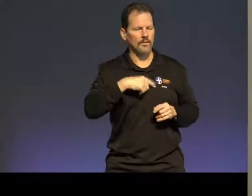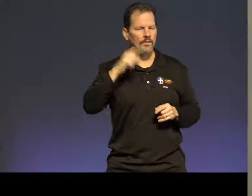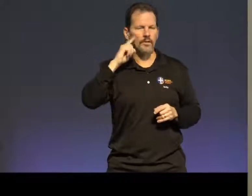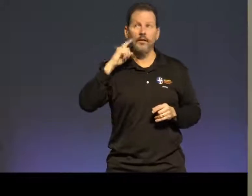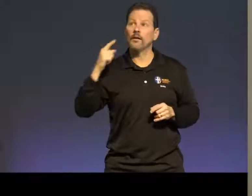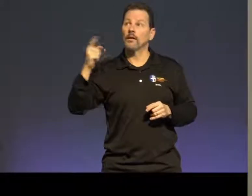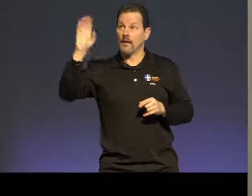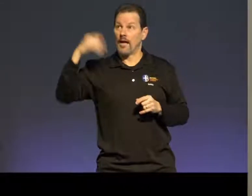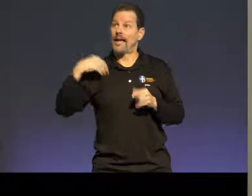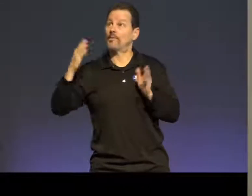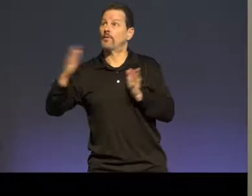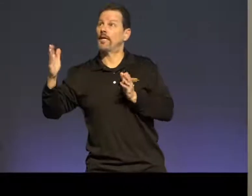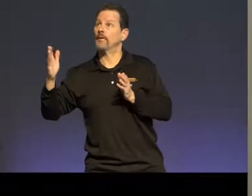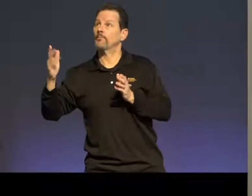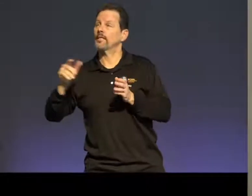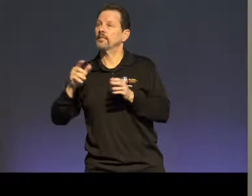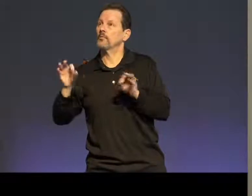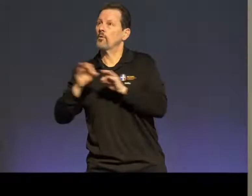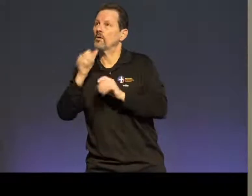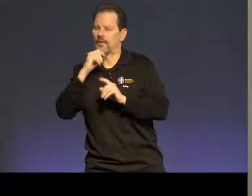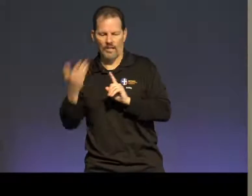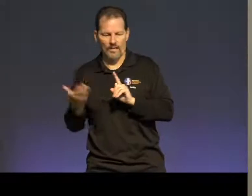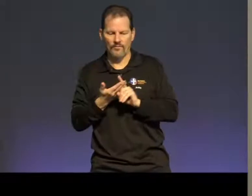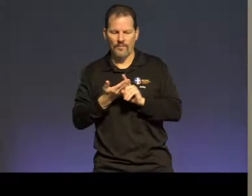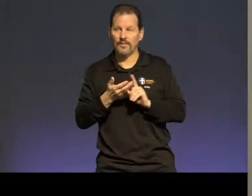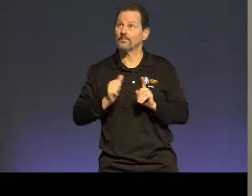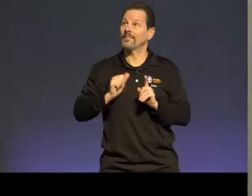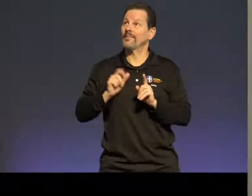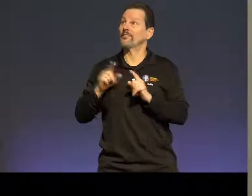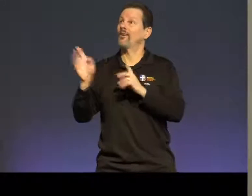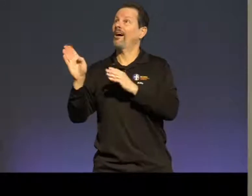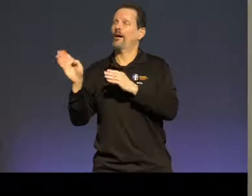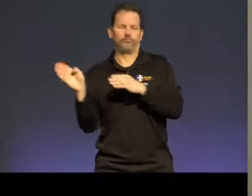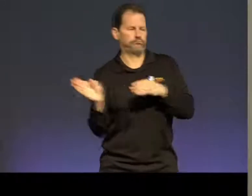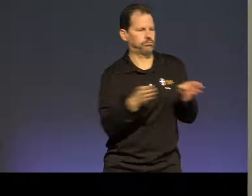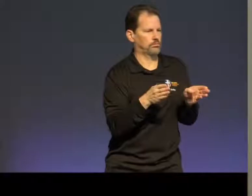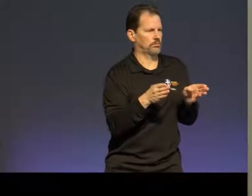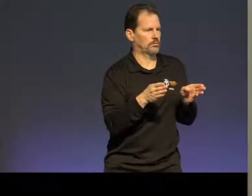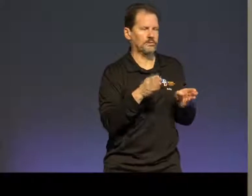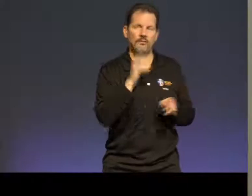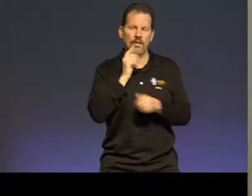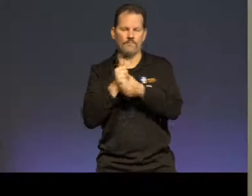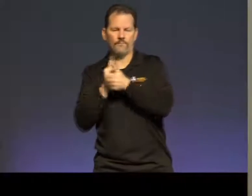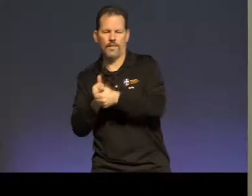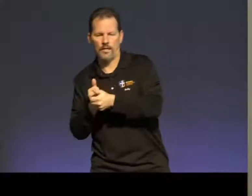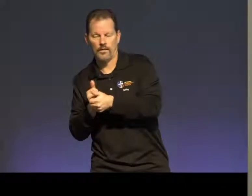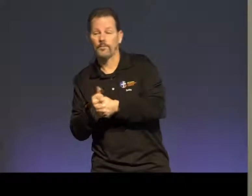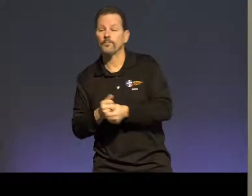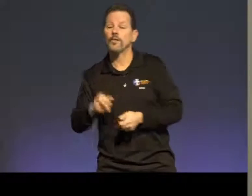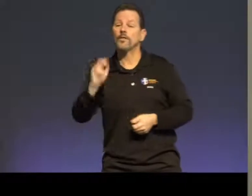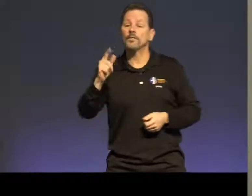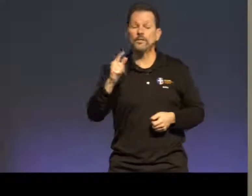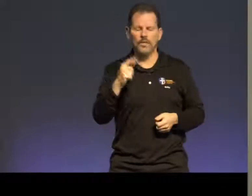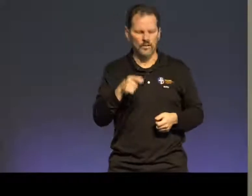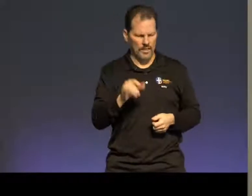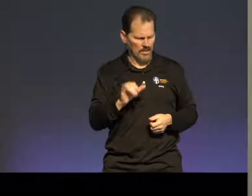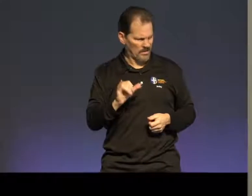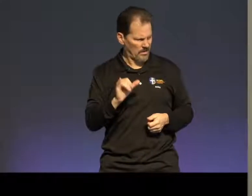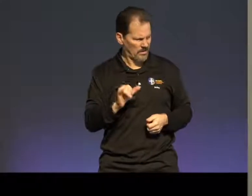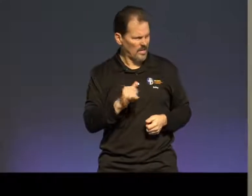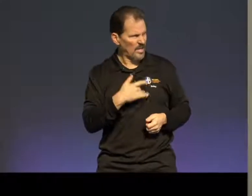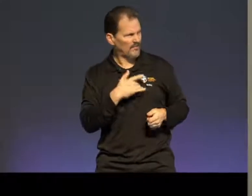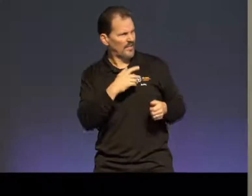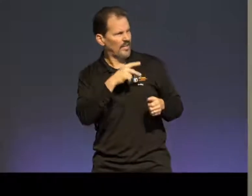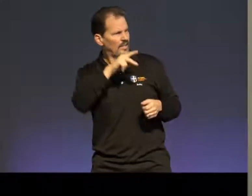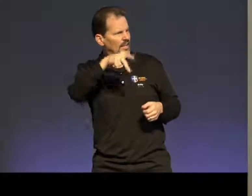When we get here in verse 12, the Bible says, I said, now the Philistines will come against me at Gilgal, and I have